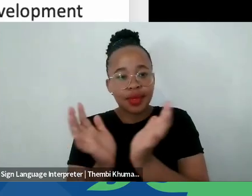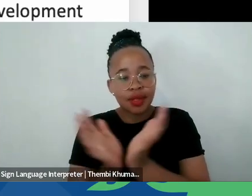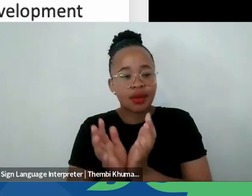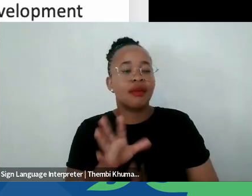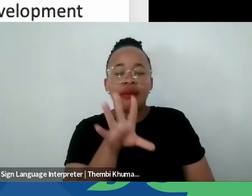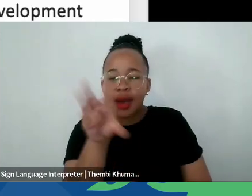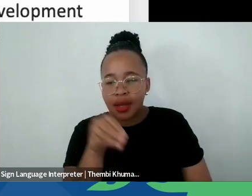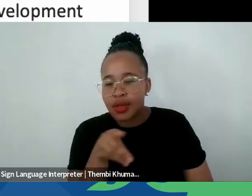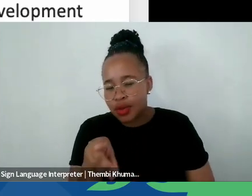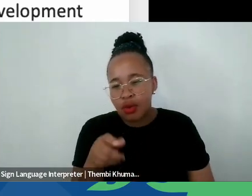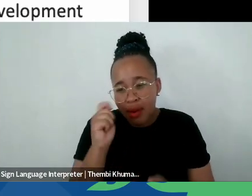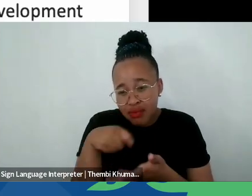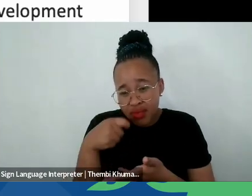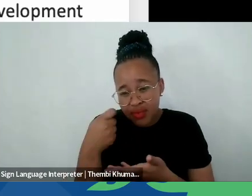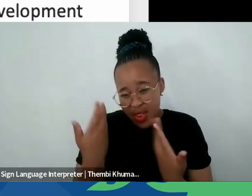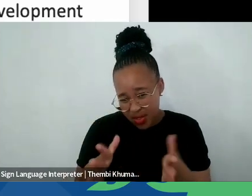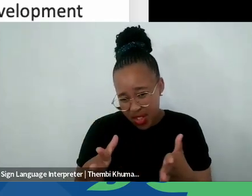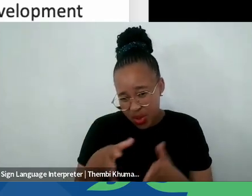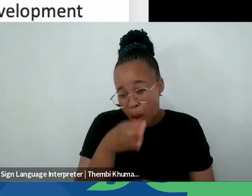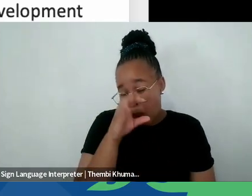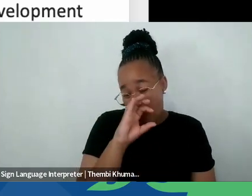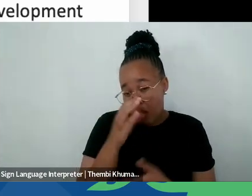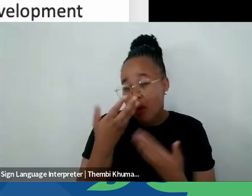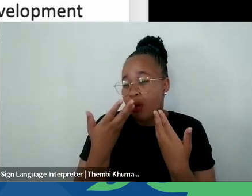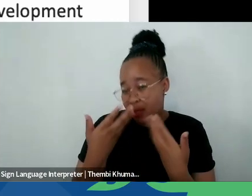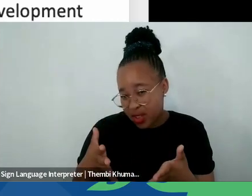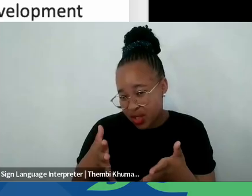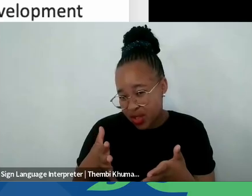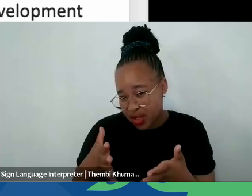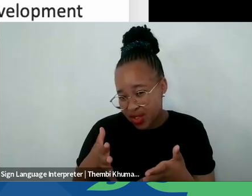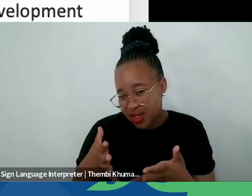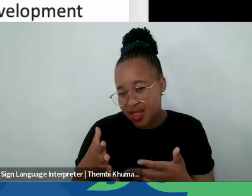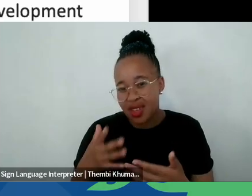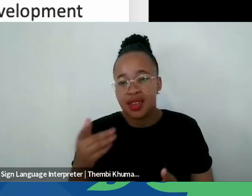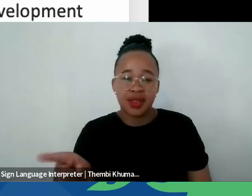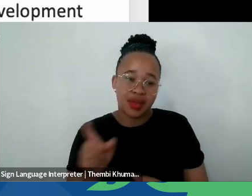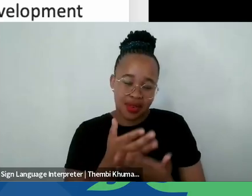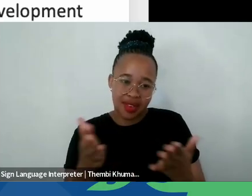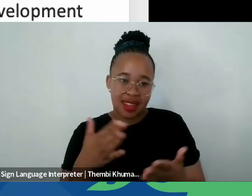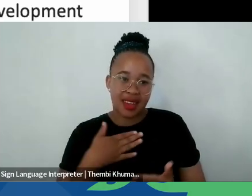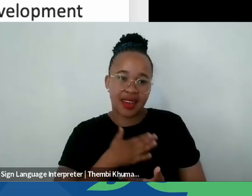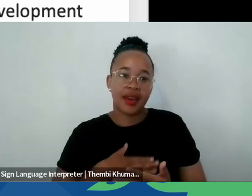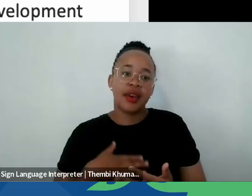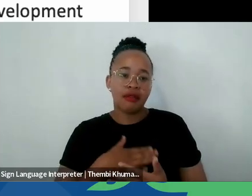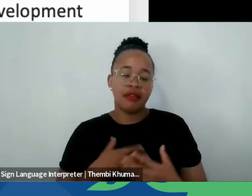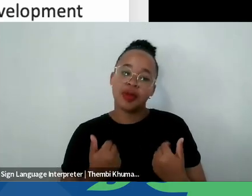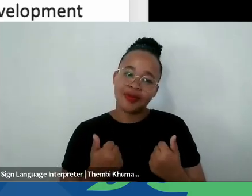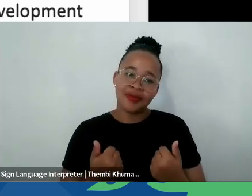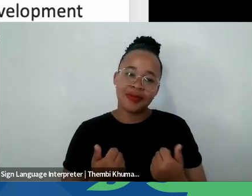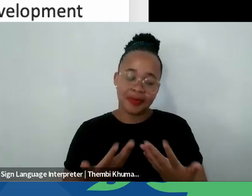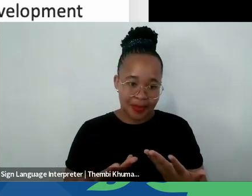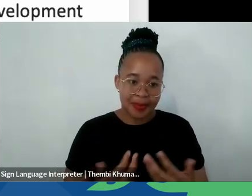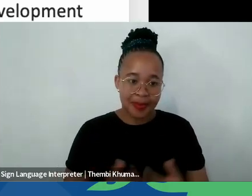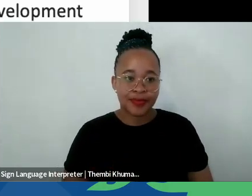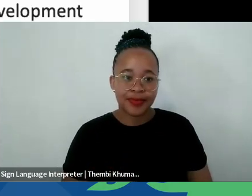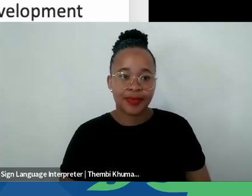something. We're going to be busy for a long time. So they really came on board with that.